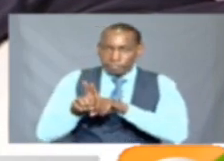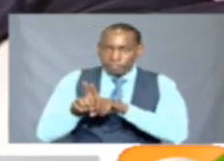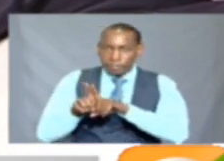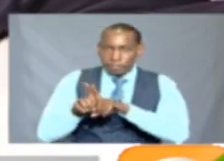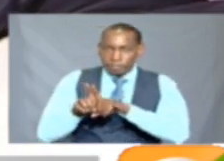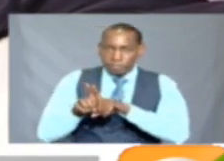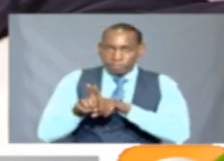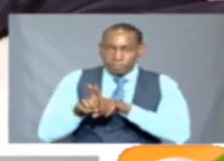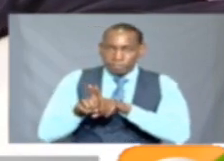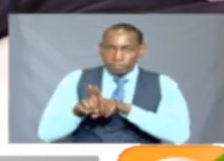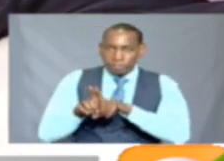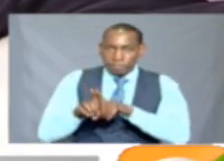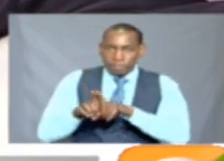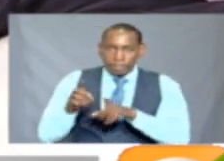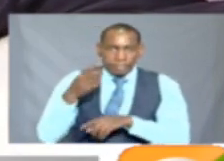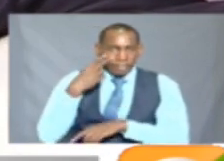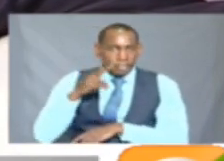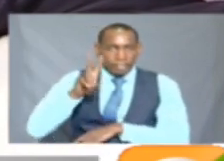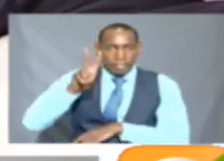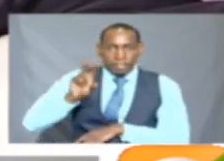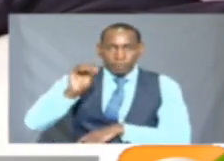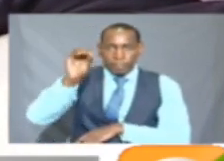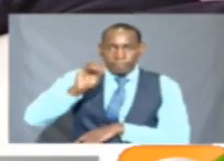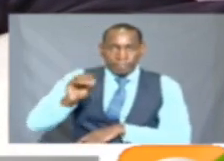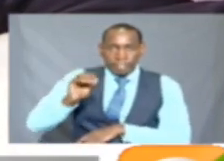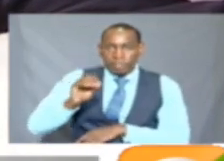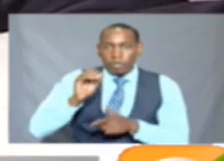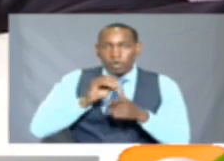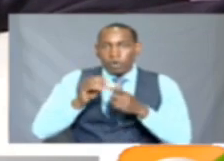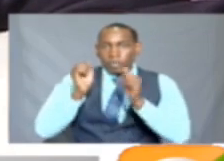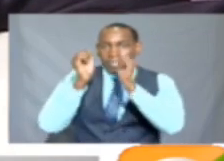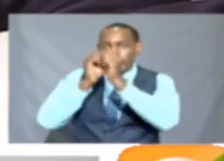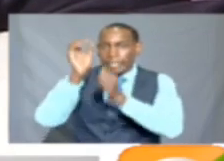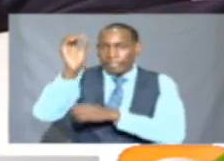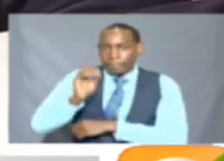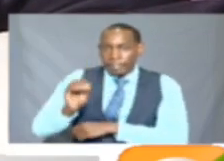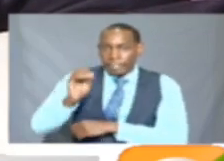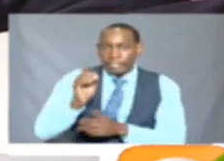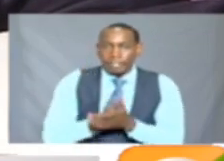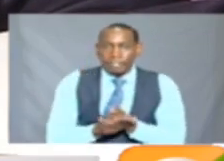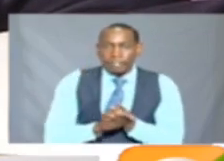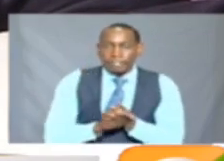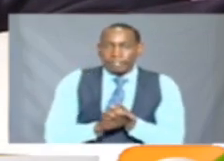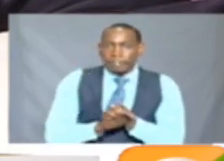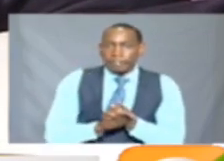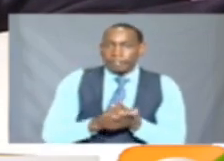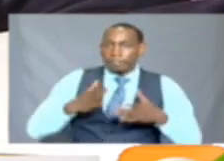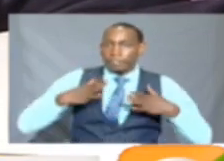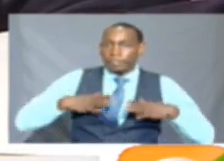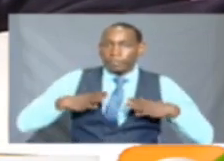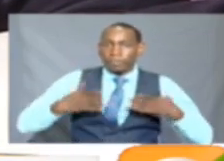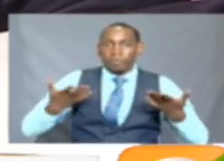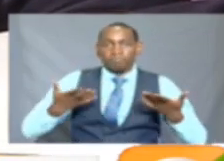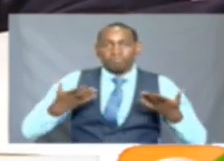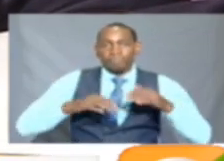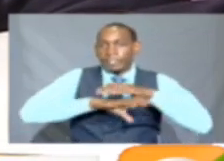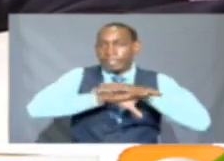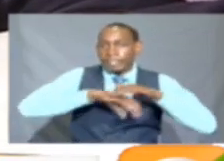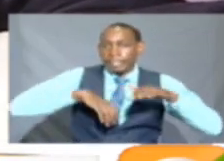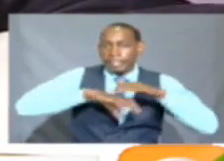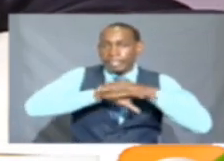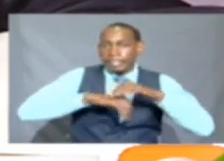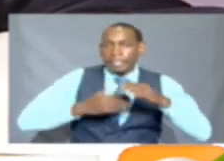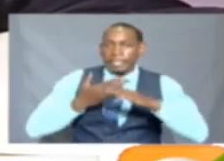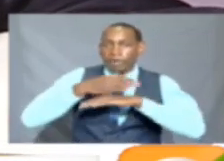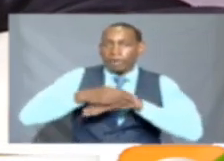that it's not about 20% or 10%. We're talking about people taking over 70